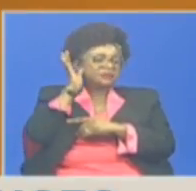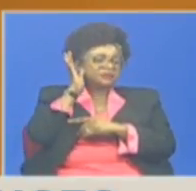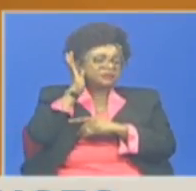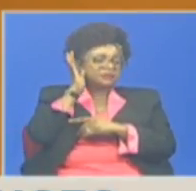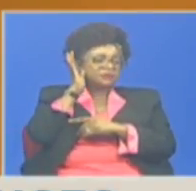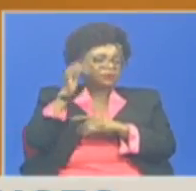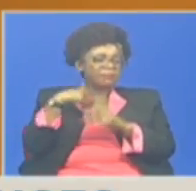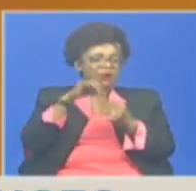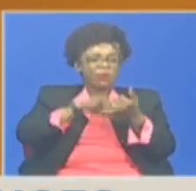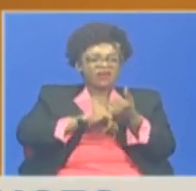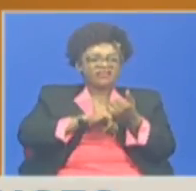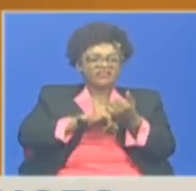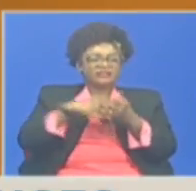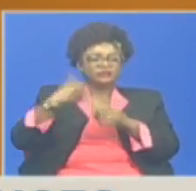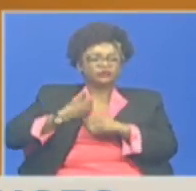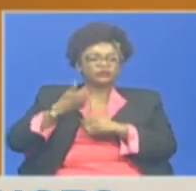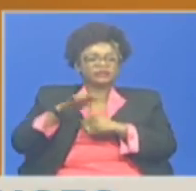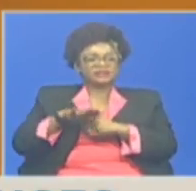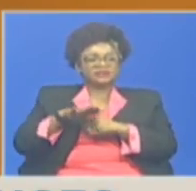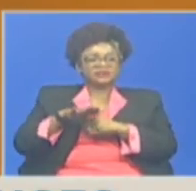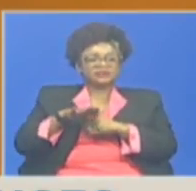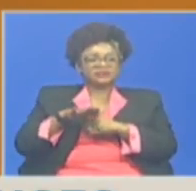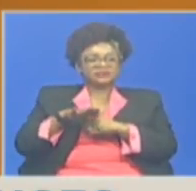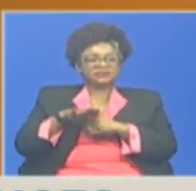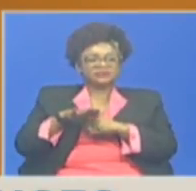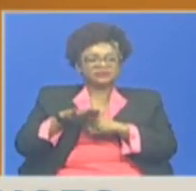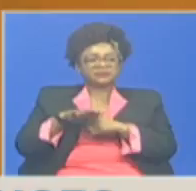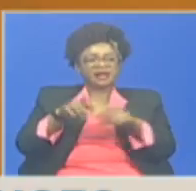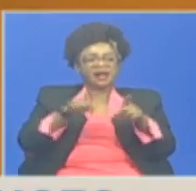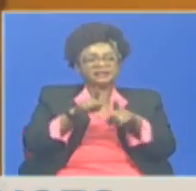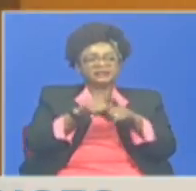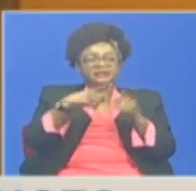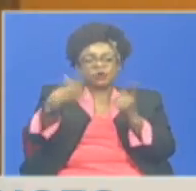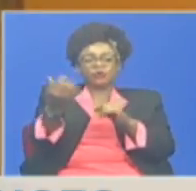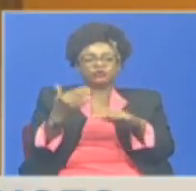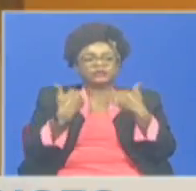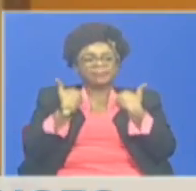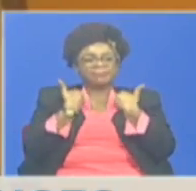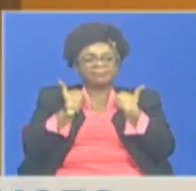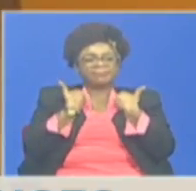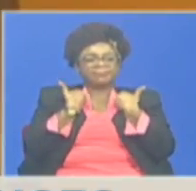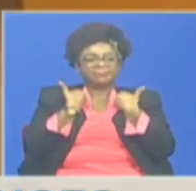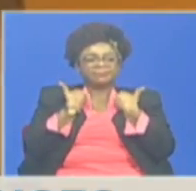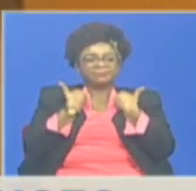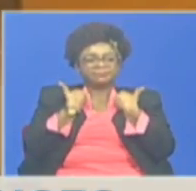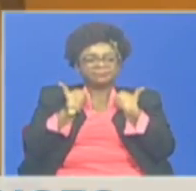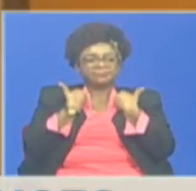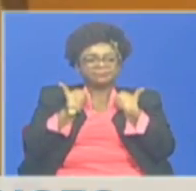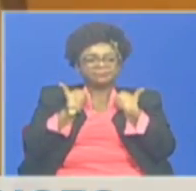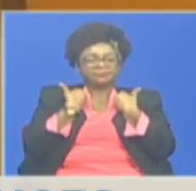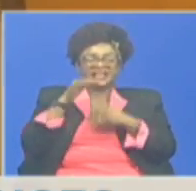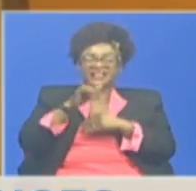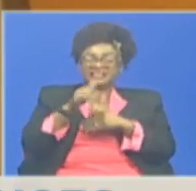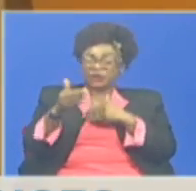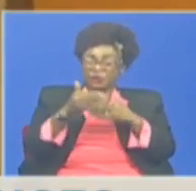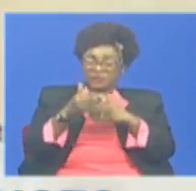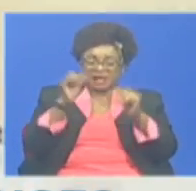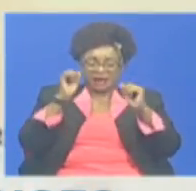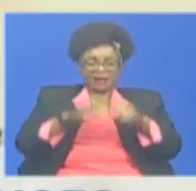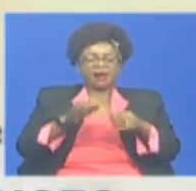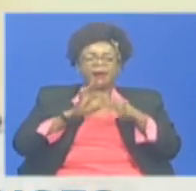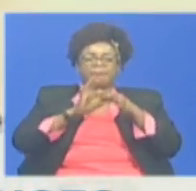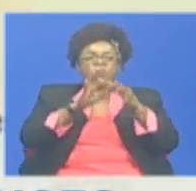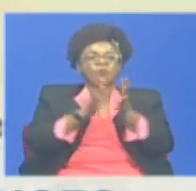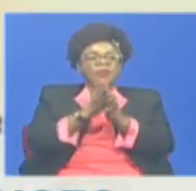wife and my daughters as they prepare to go to bed. That's the closest I can really get to bond with them for now.